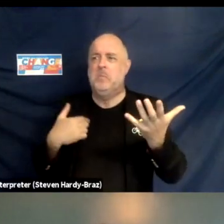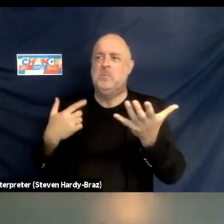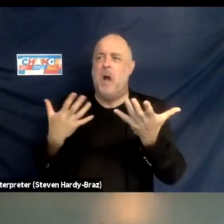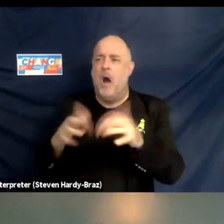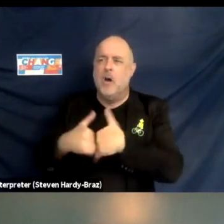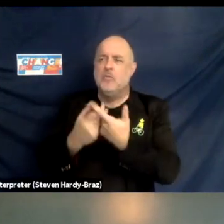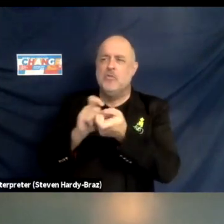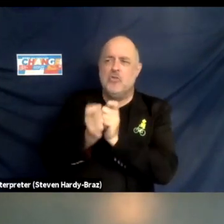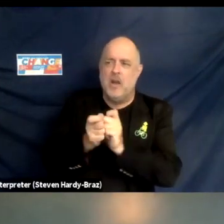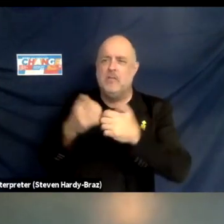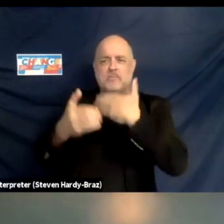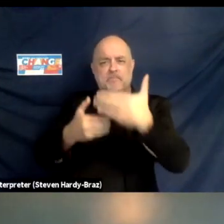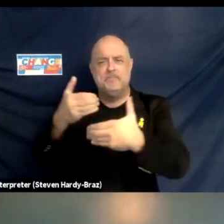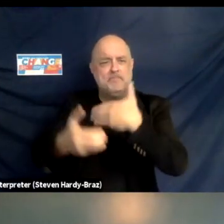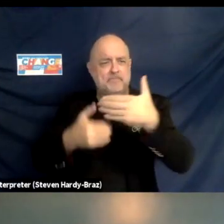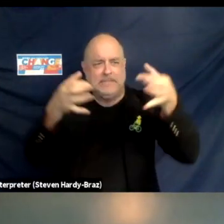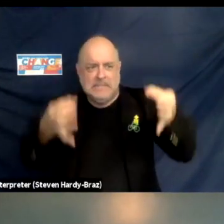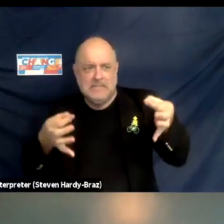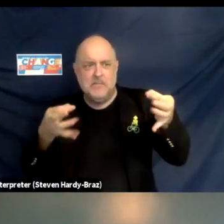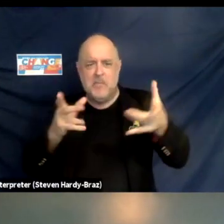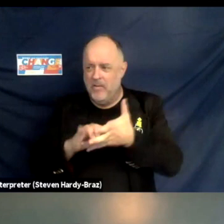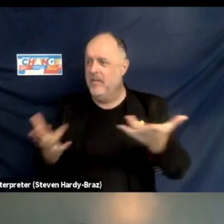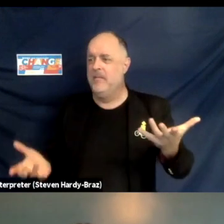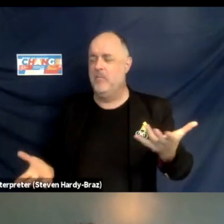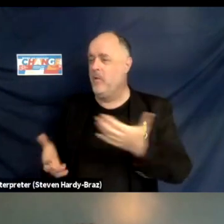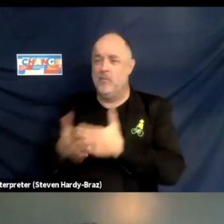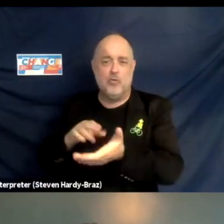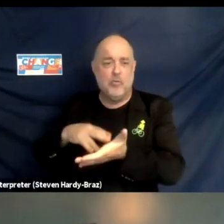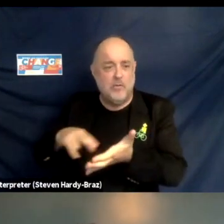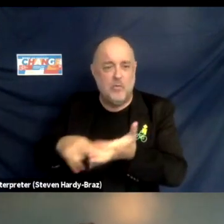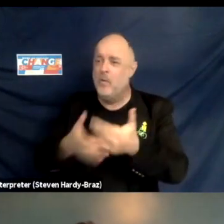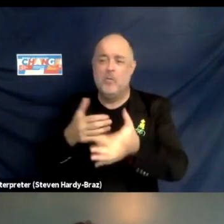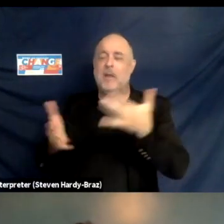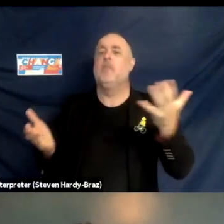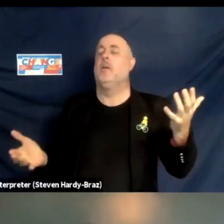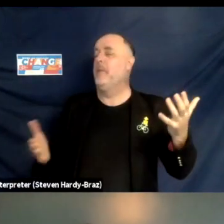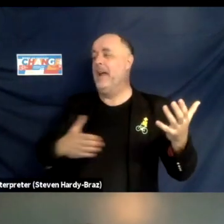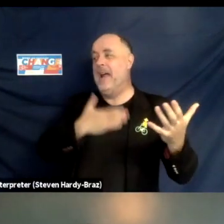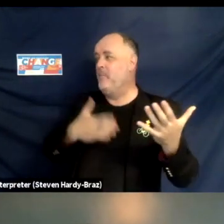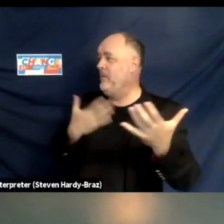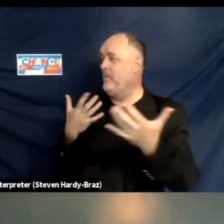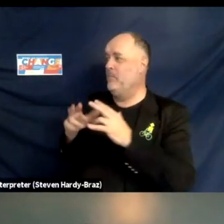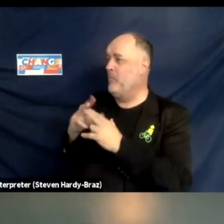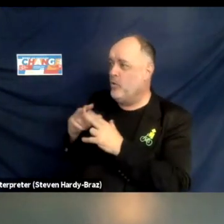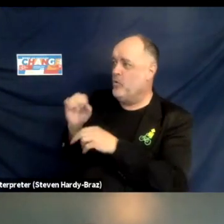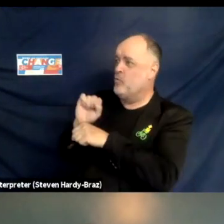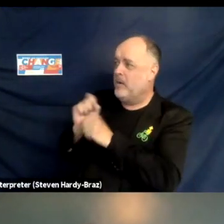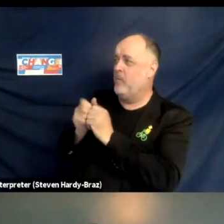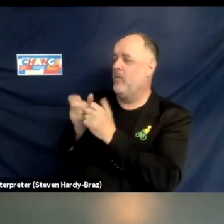the processes and decision-making around whether it's research, et cetera. I'm happy to be able to kind of partner with you